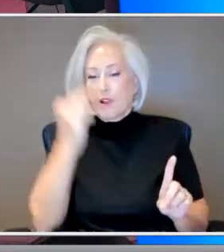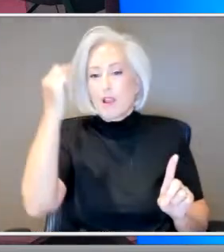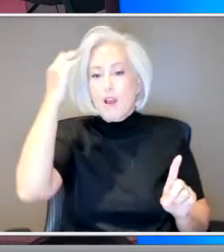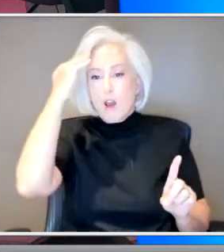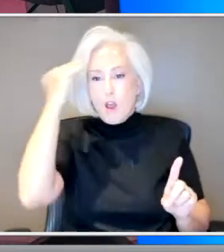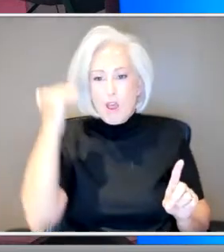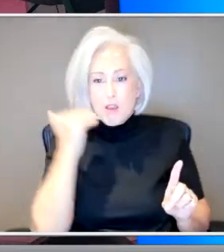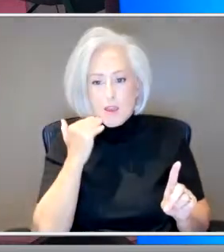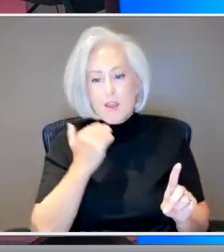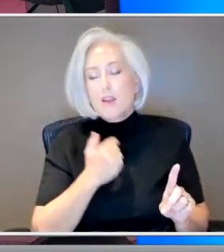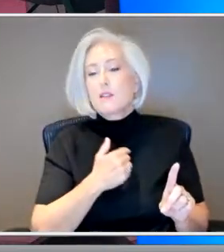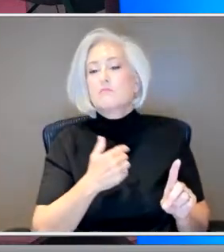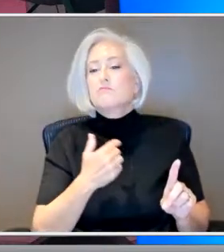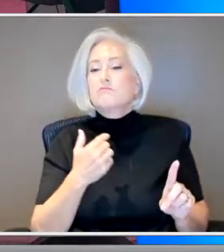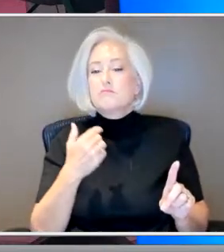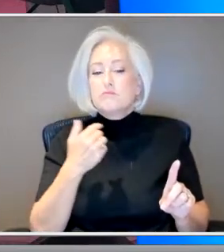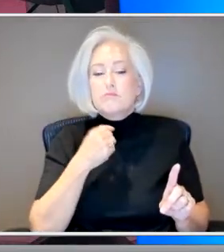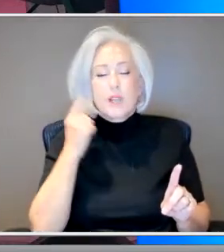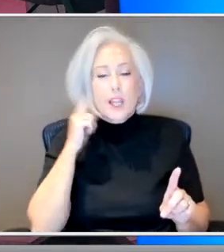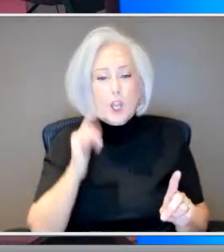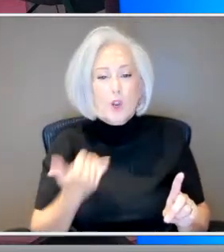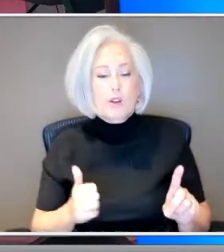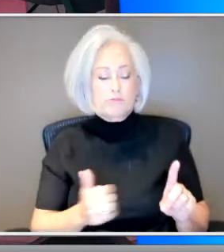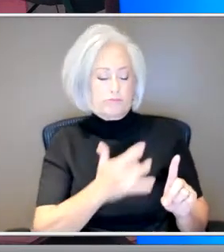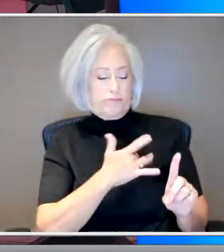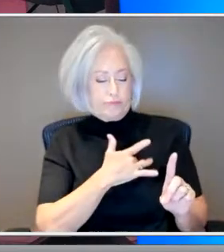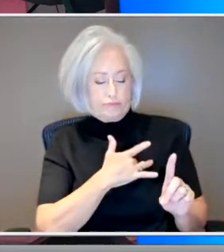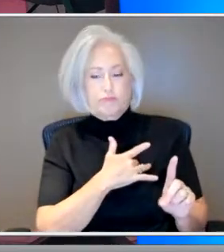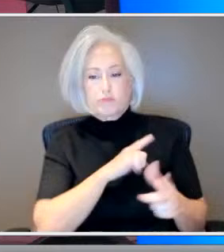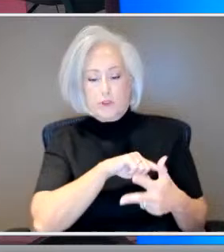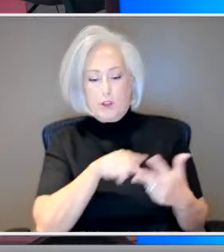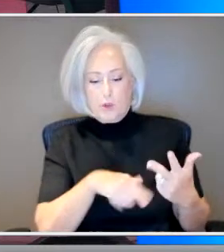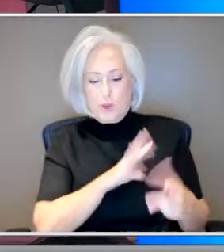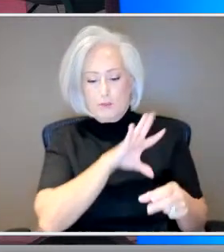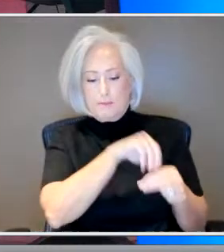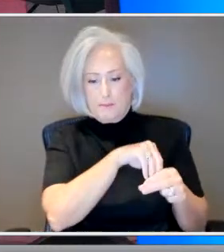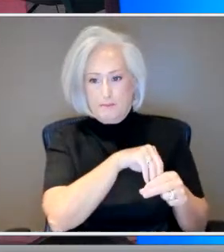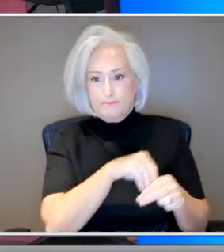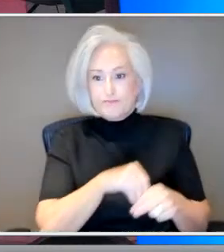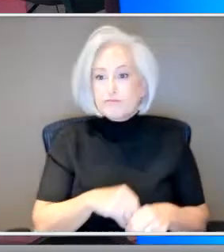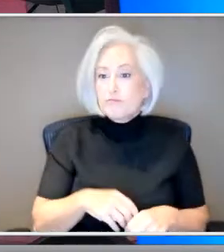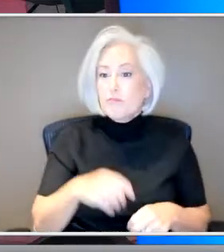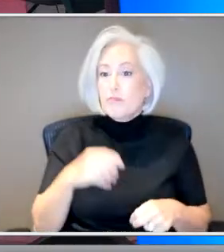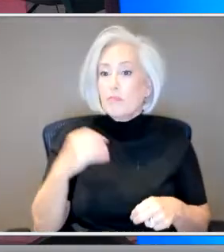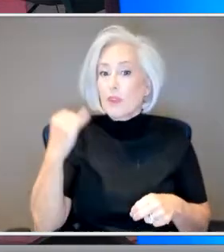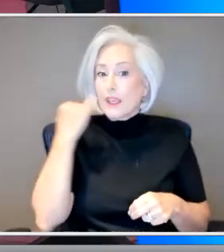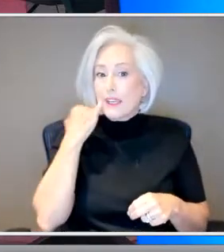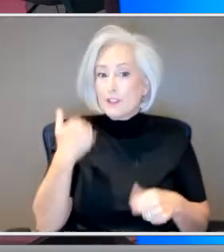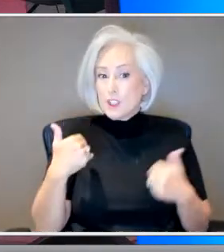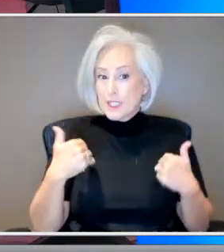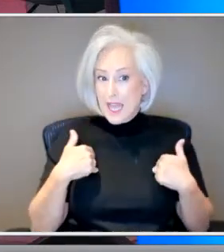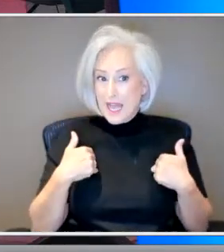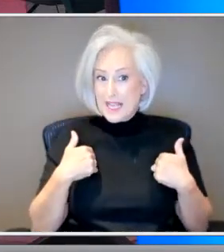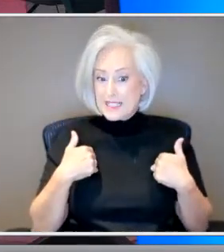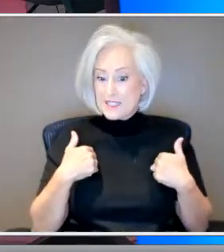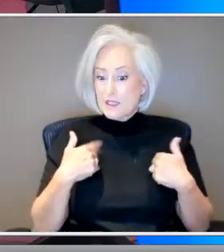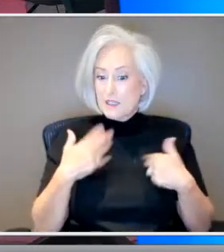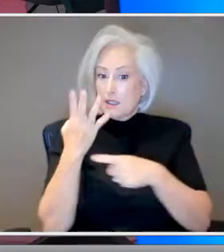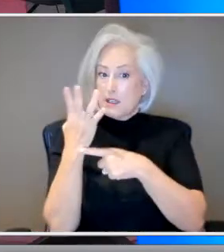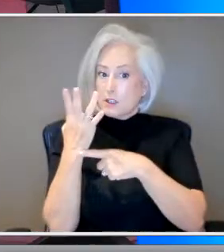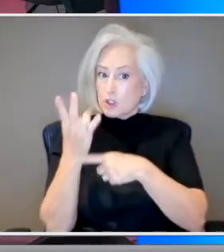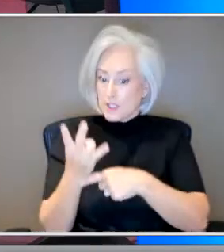carries this gene, it's a dominant gene, does that mean she's guaranteed to pass it on to a child if she has a child, or just